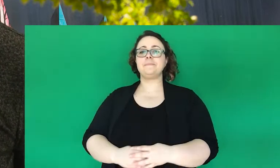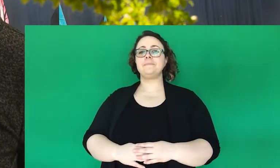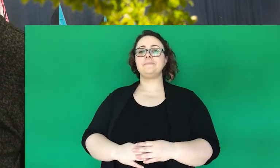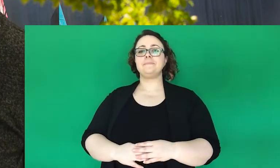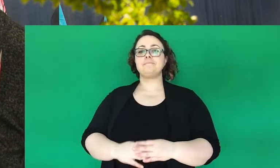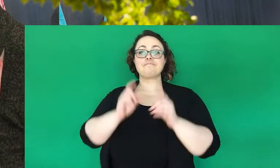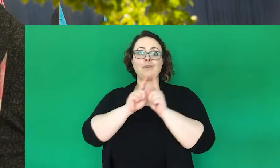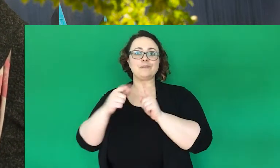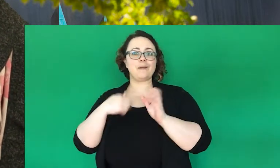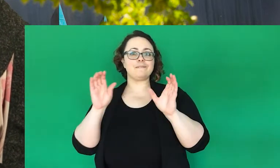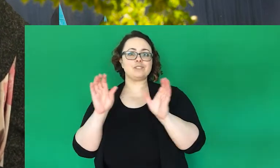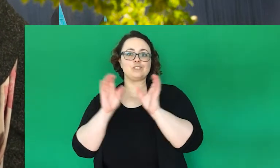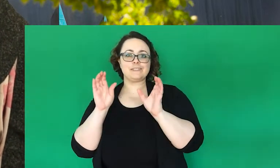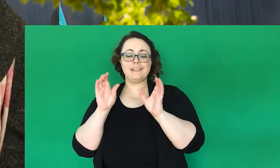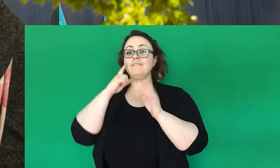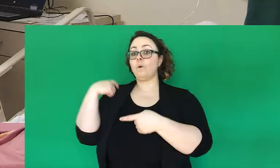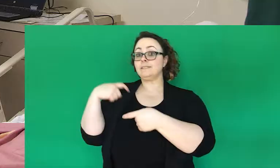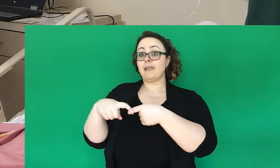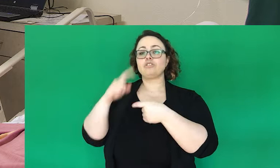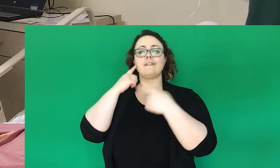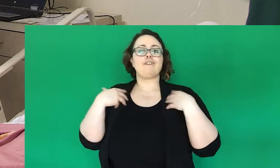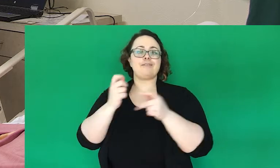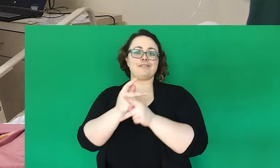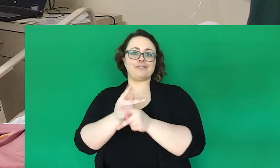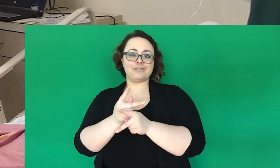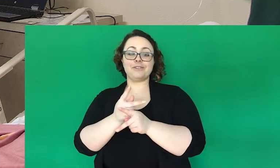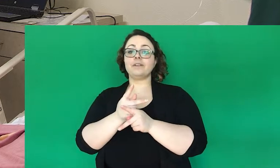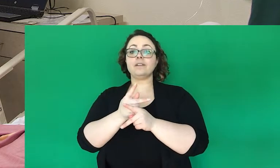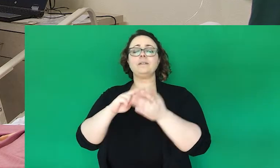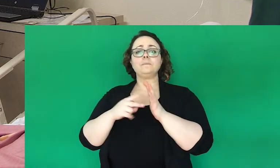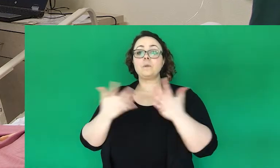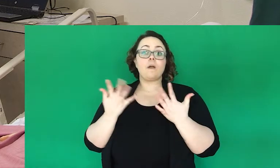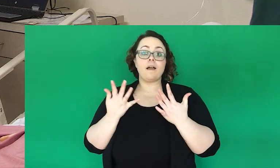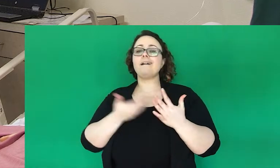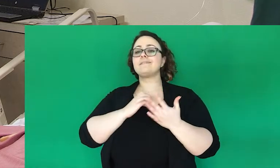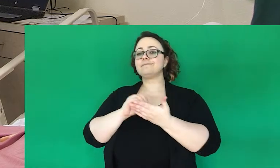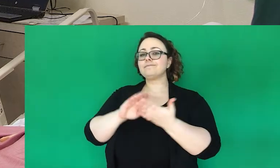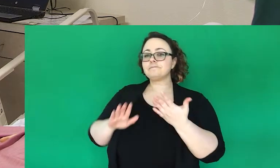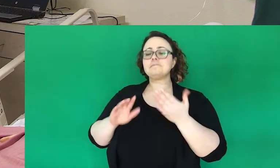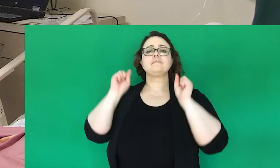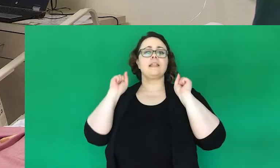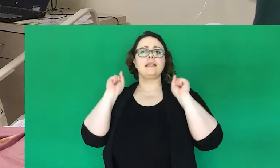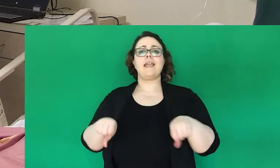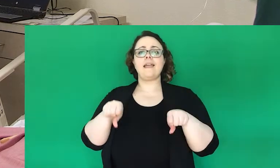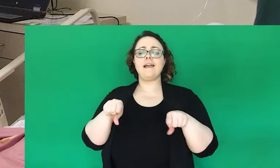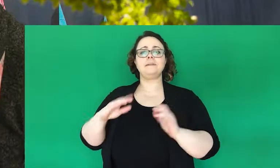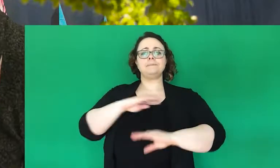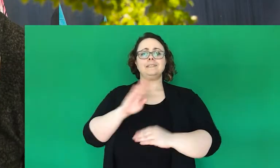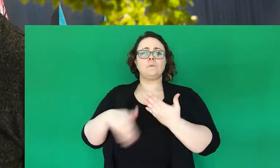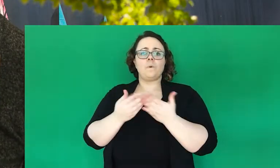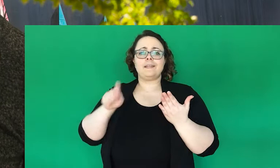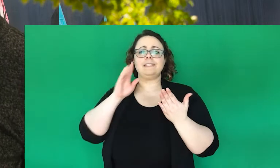the campus. And we have a certificate in Spanish for healthcare, so that our students are able